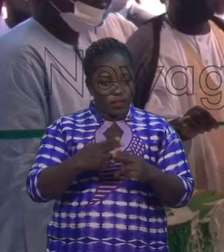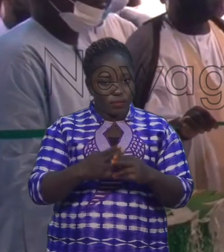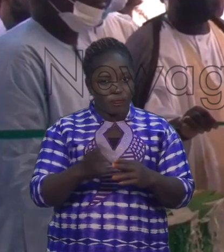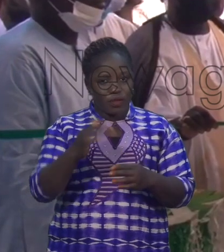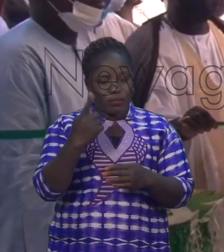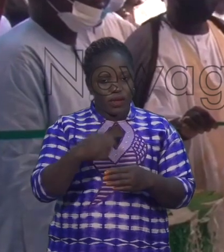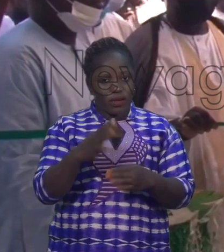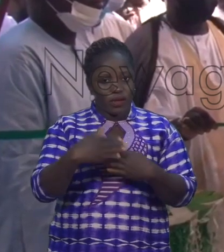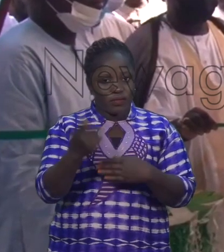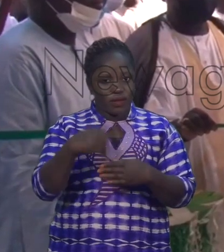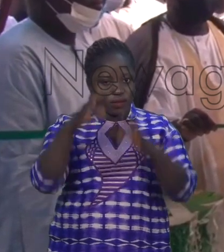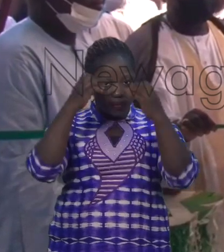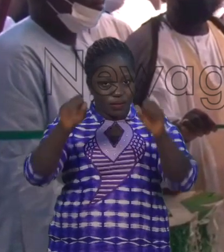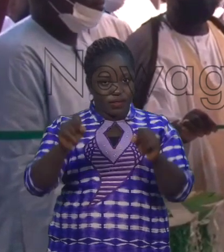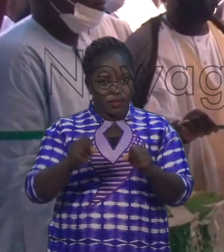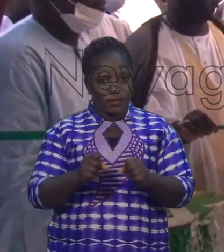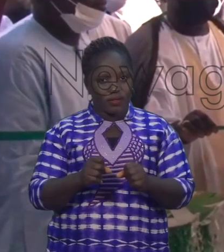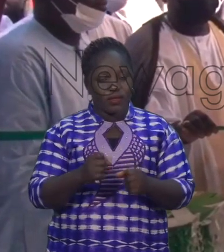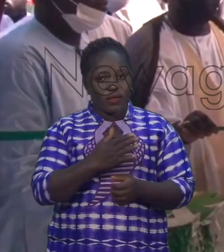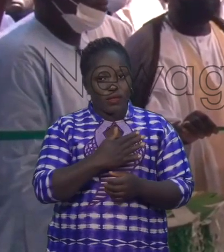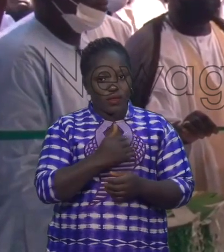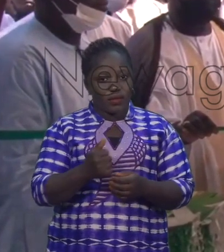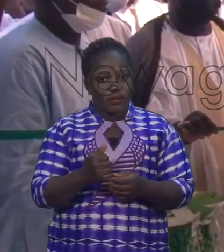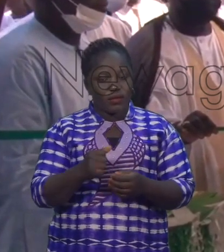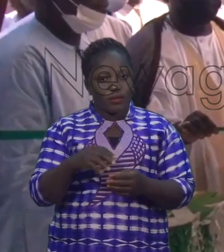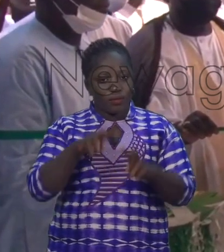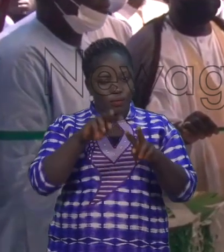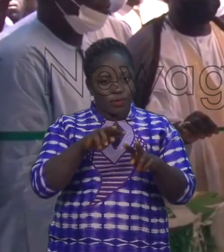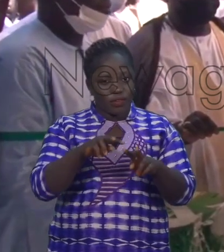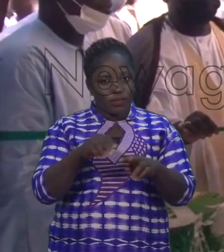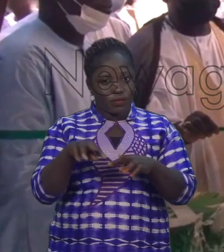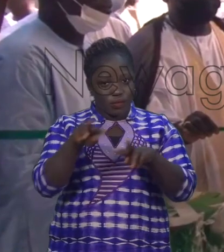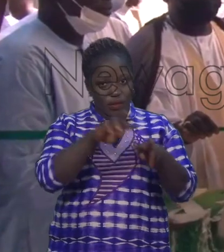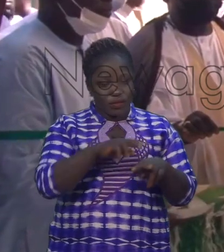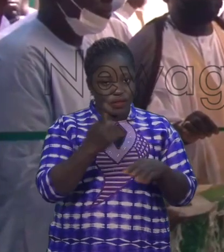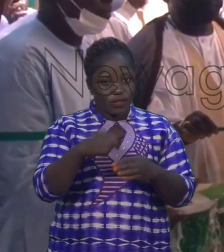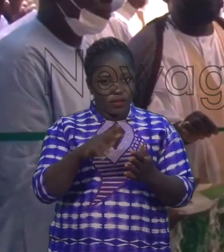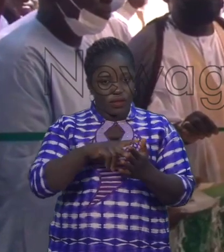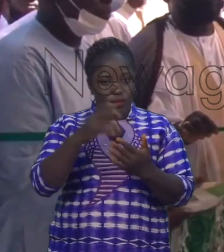was commissioned by the President of the Senate, Senator Ahmad Lawal, who facilitated the project.